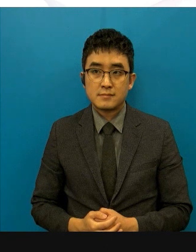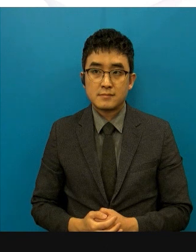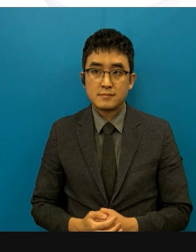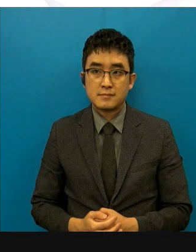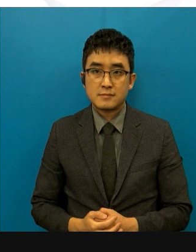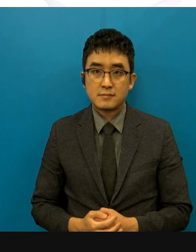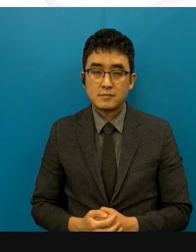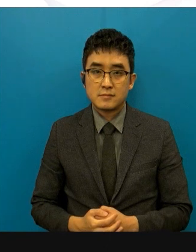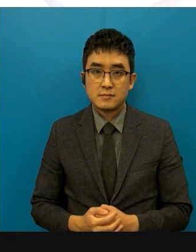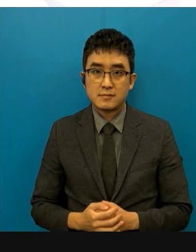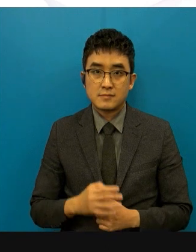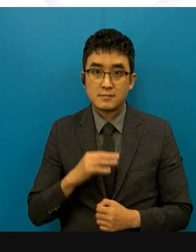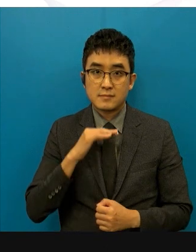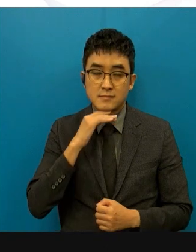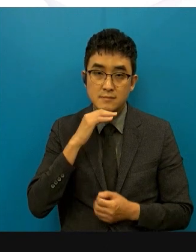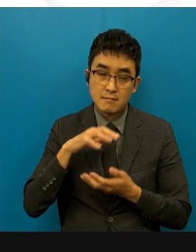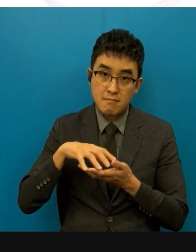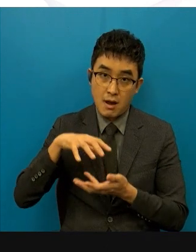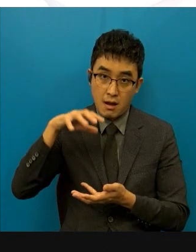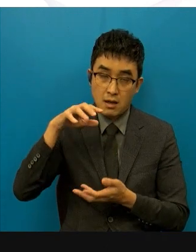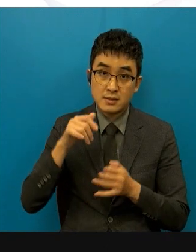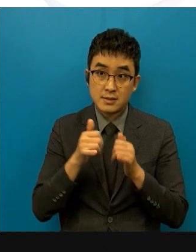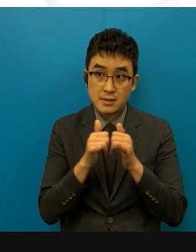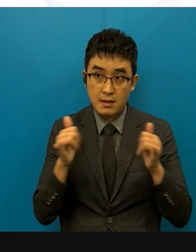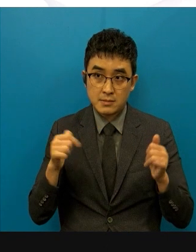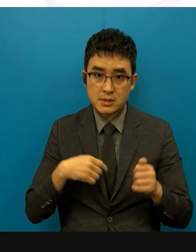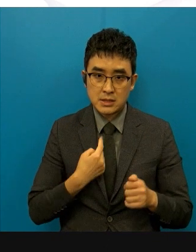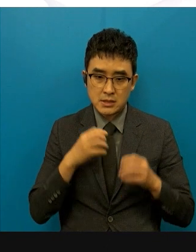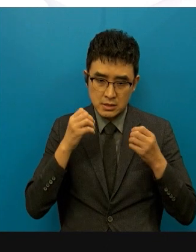as a meaningful public opinion.